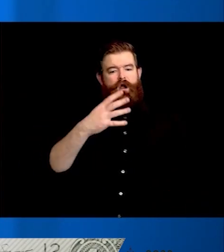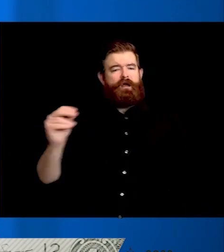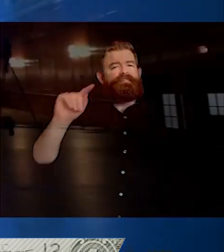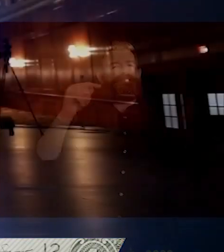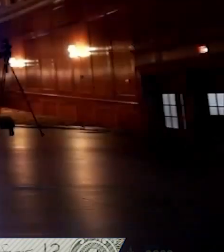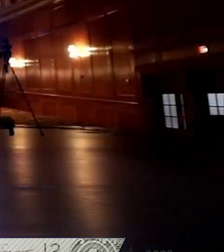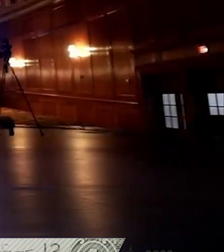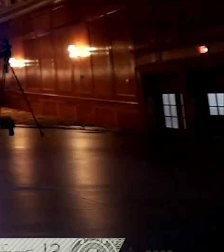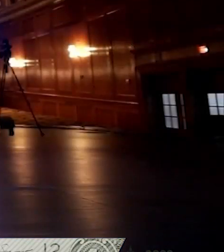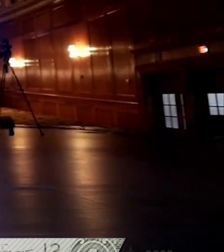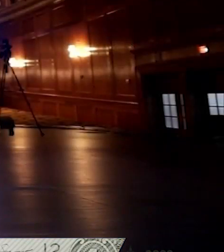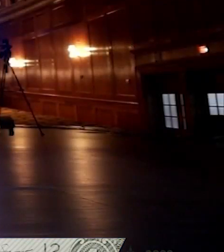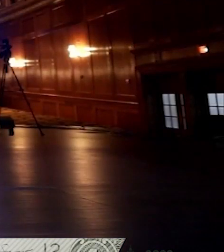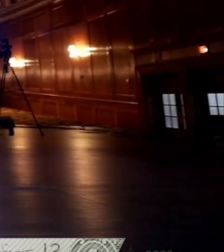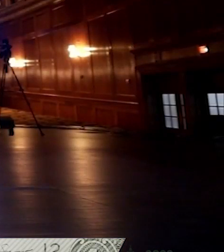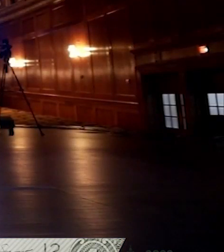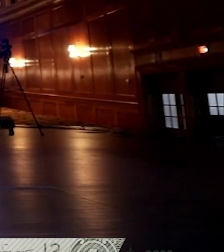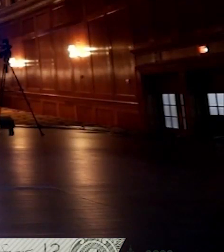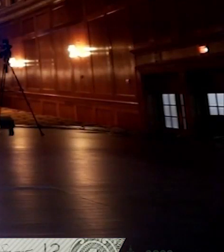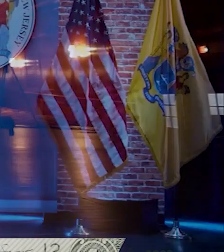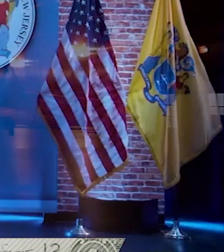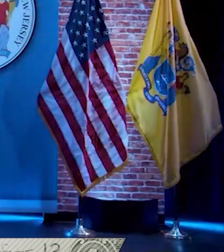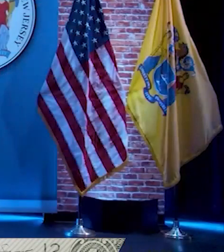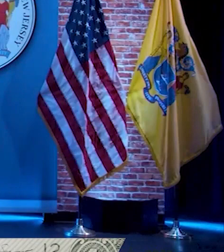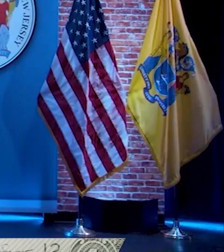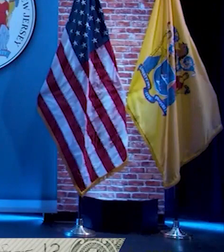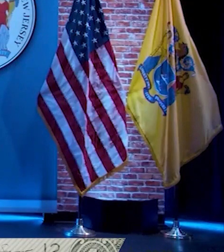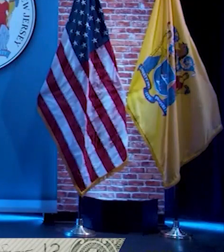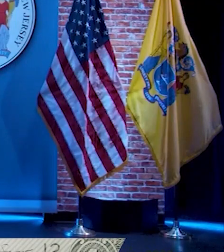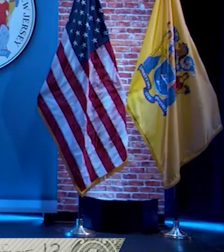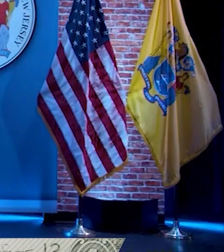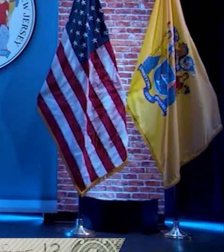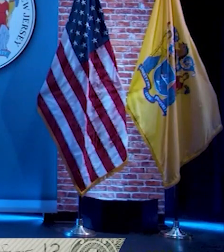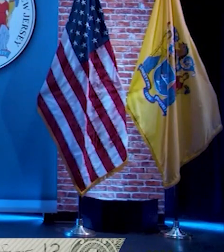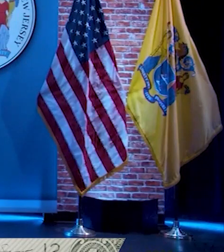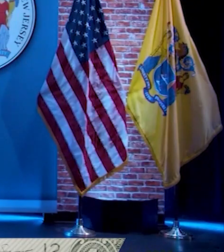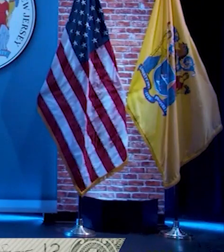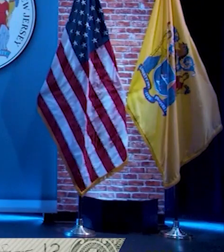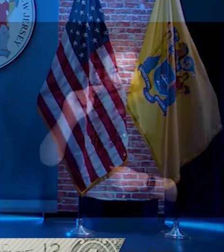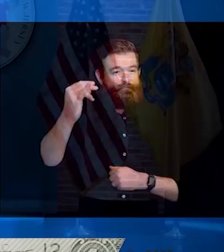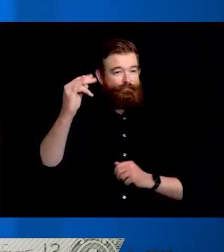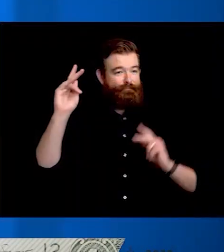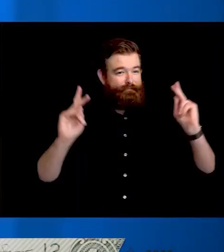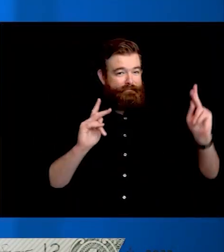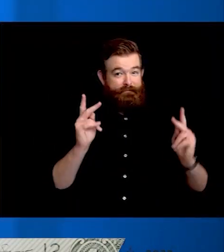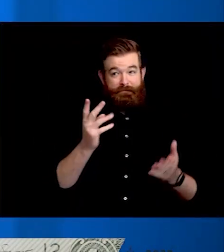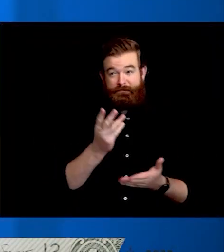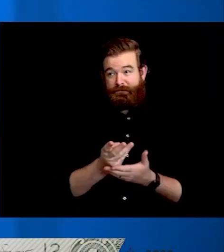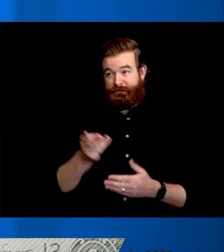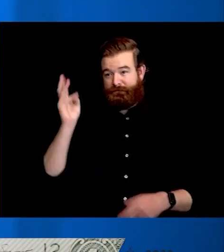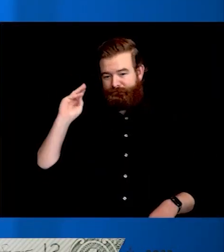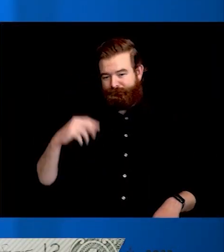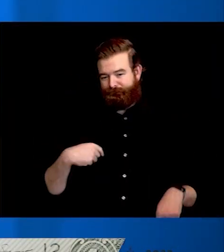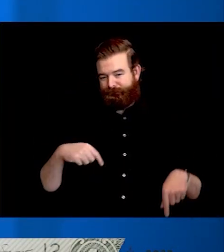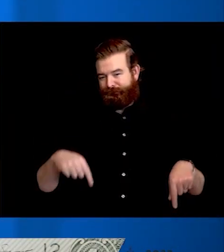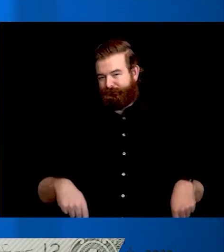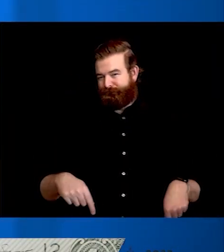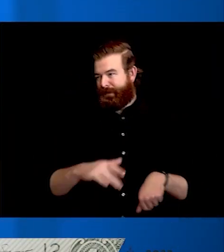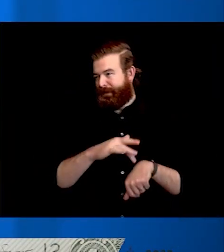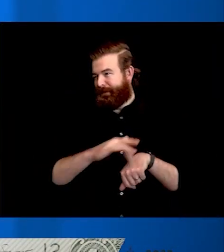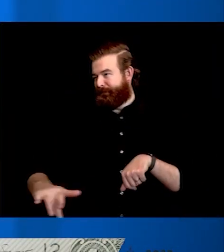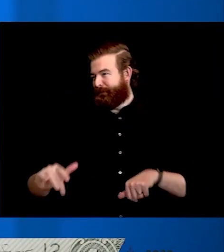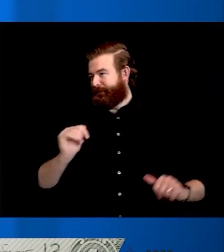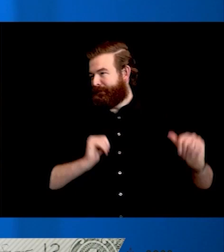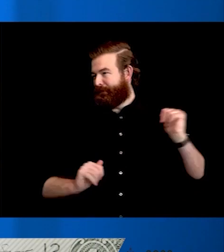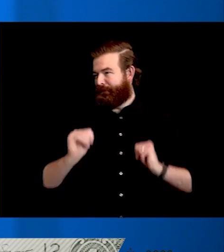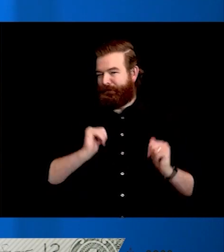the that they're changing or somehow doing away with some rules regarding DEP and other permits